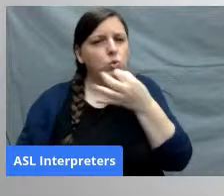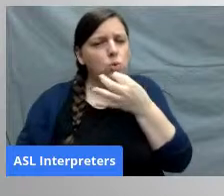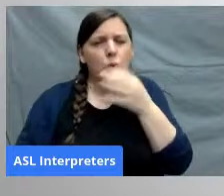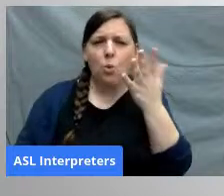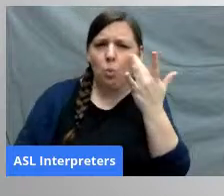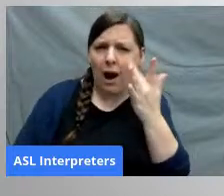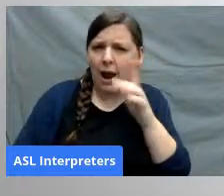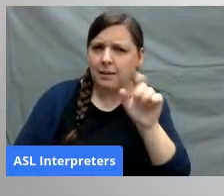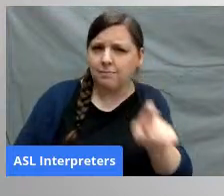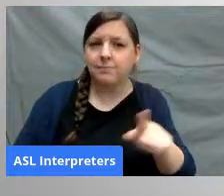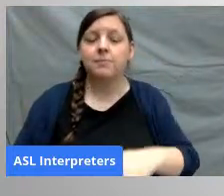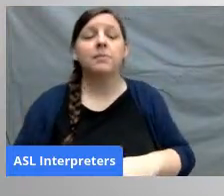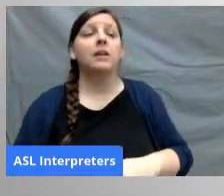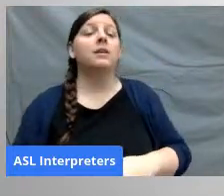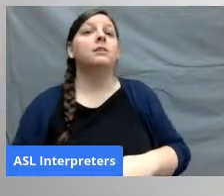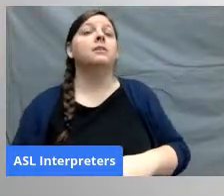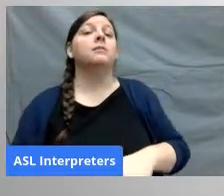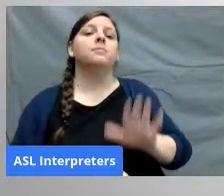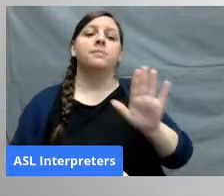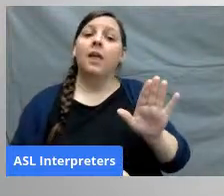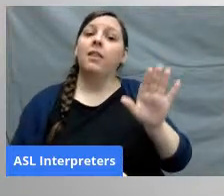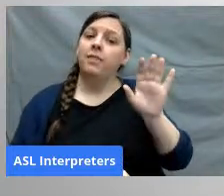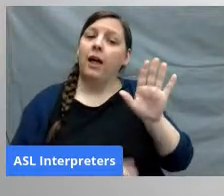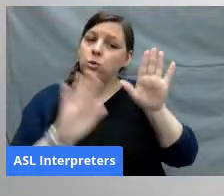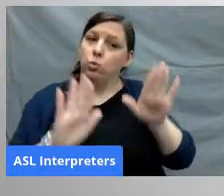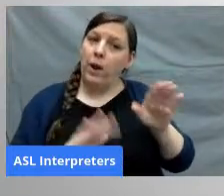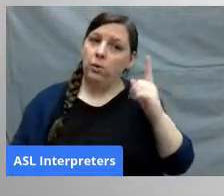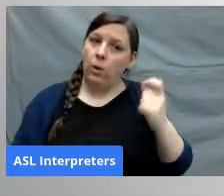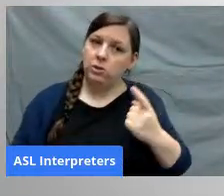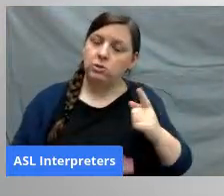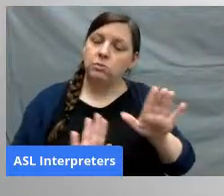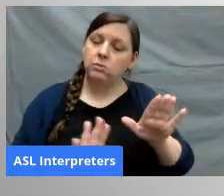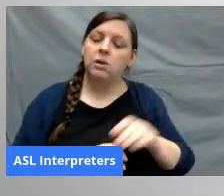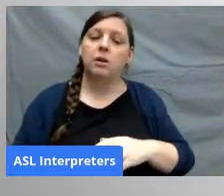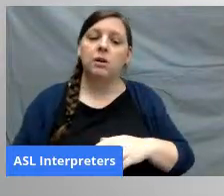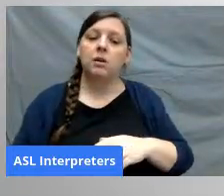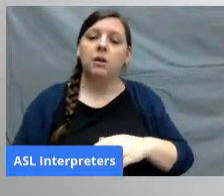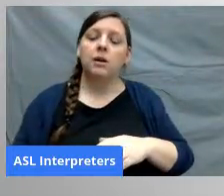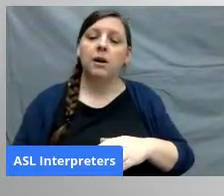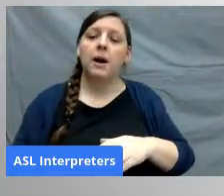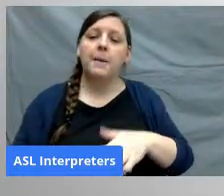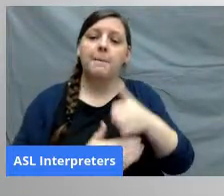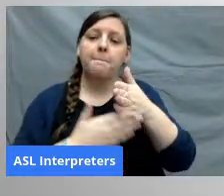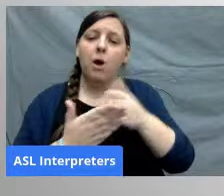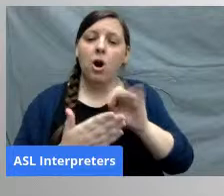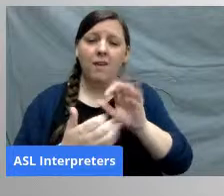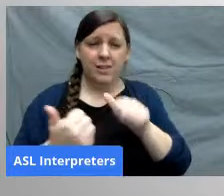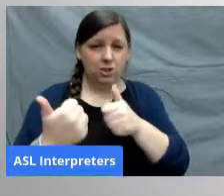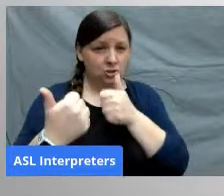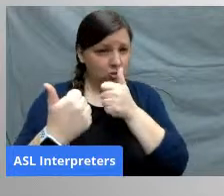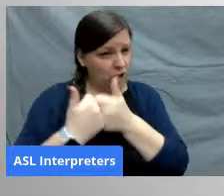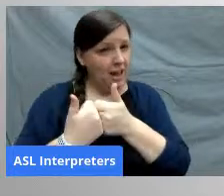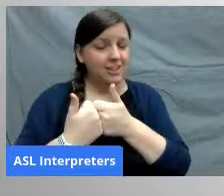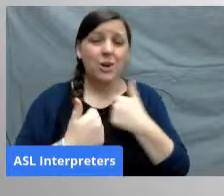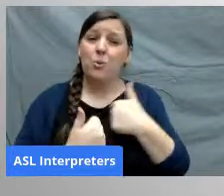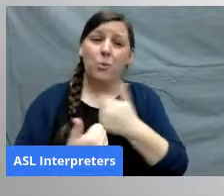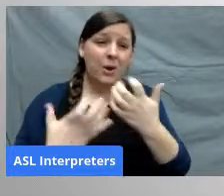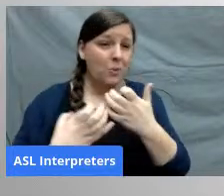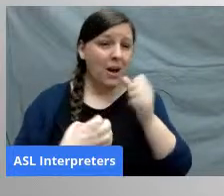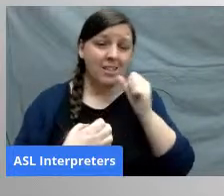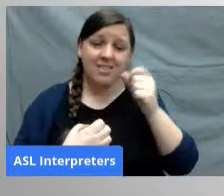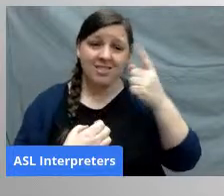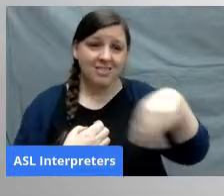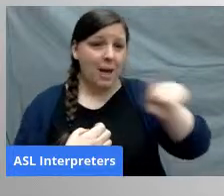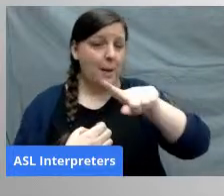That's a great question, Dr. Anderson. And part of our challenge, because we want them to come back as soon as possible